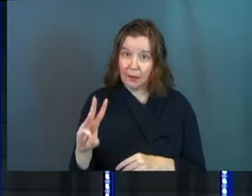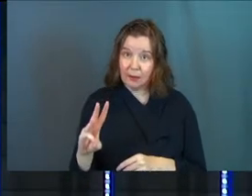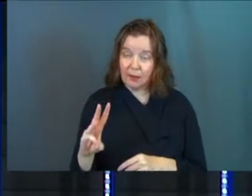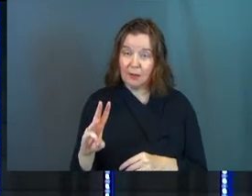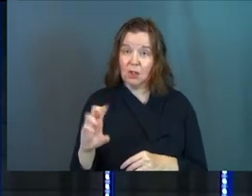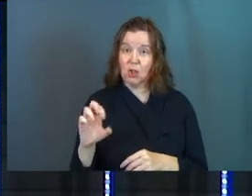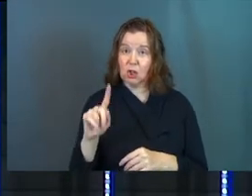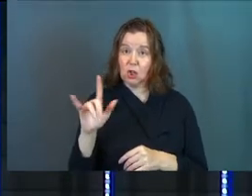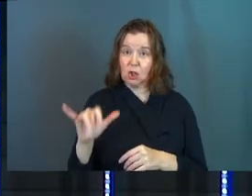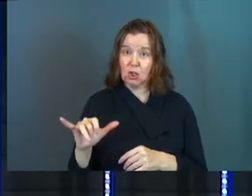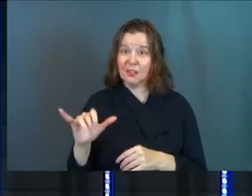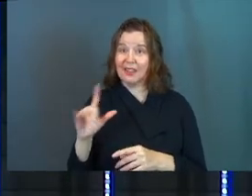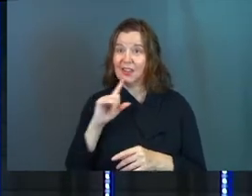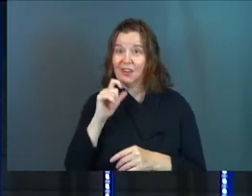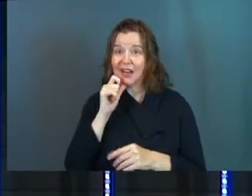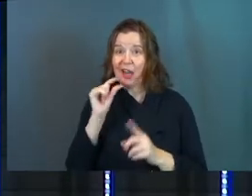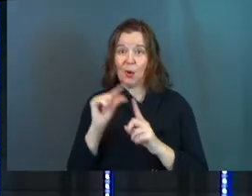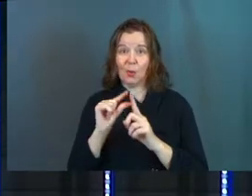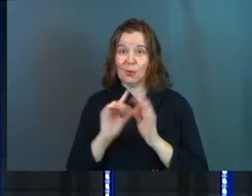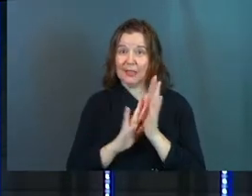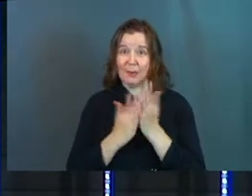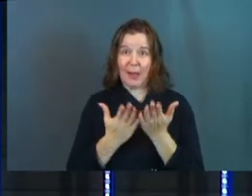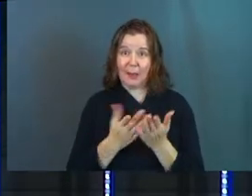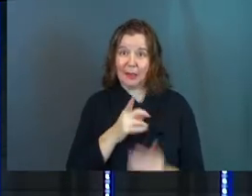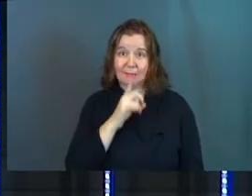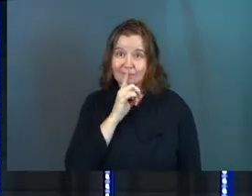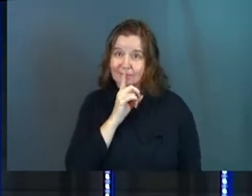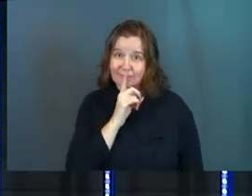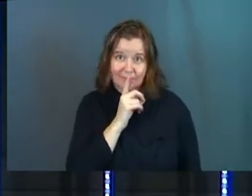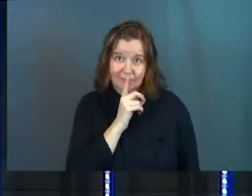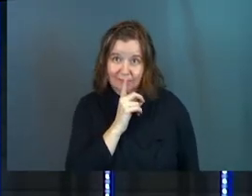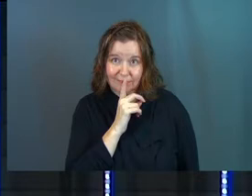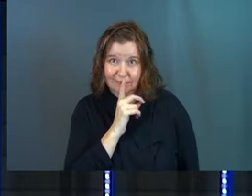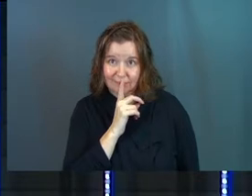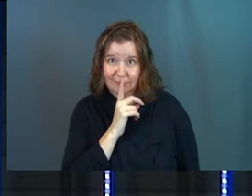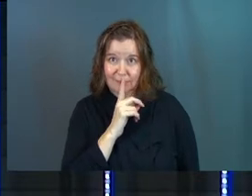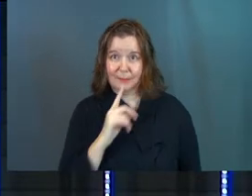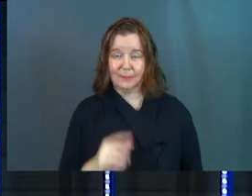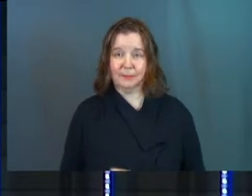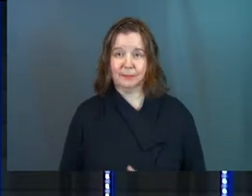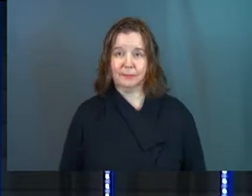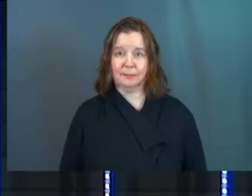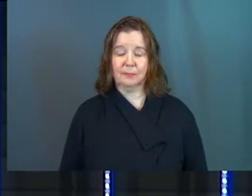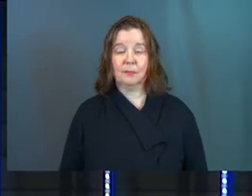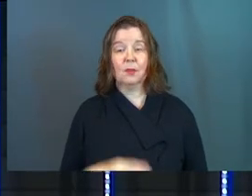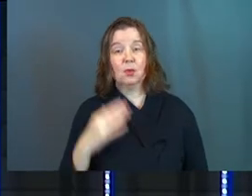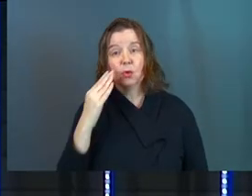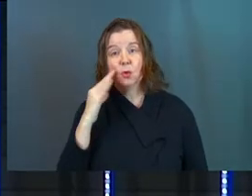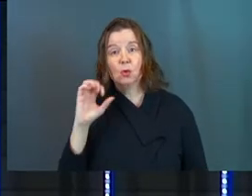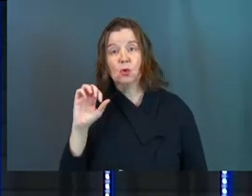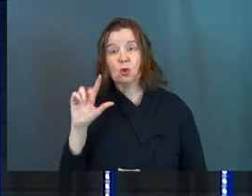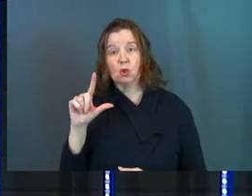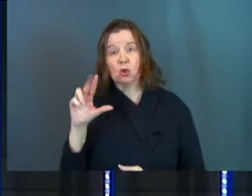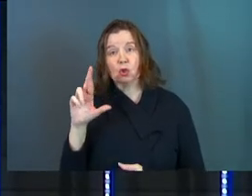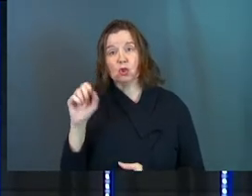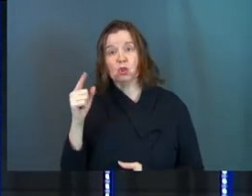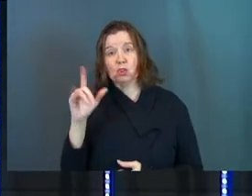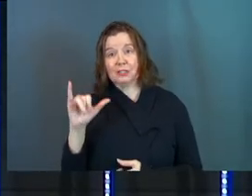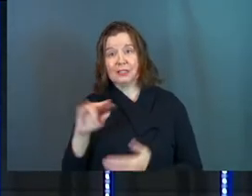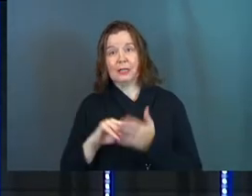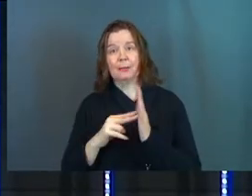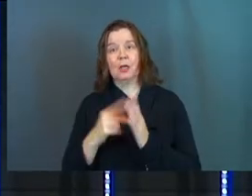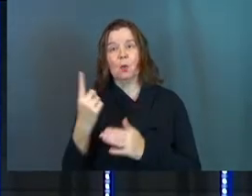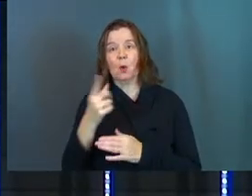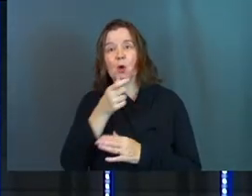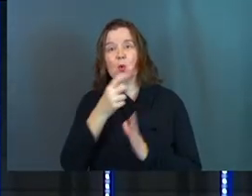by the way, clergy and laity, those are not words in the Bible. What clergy means? One